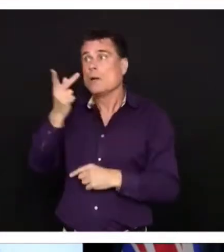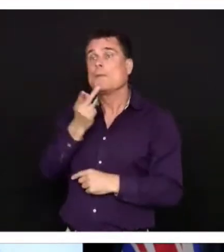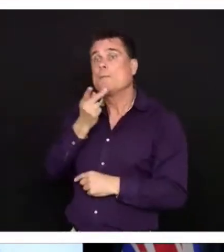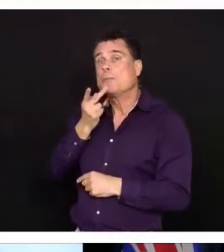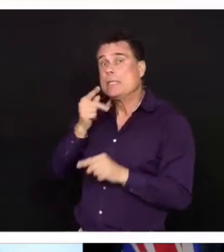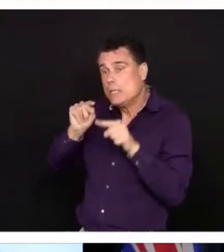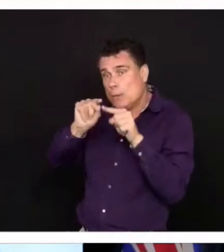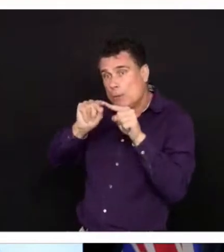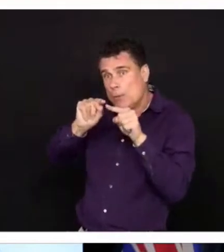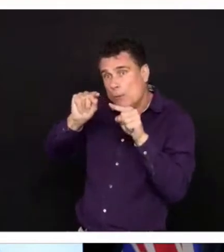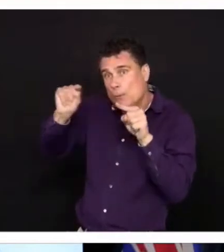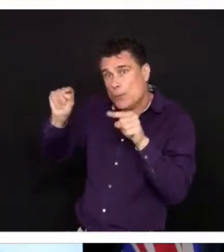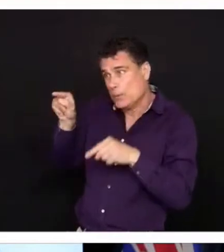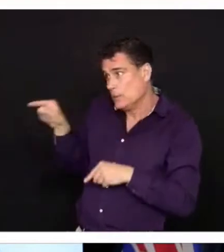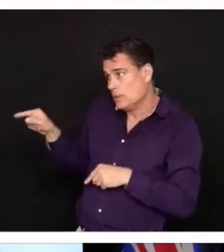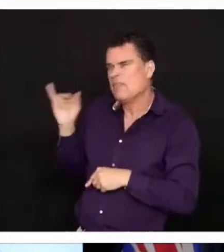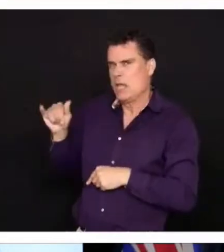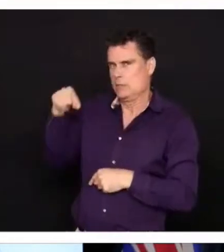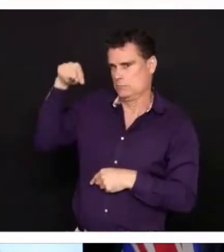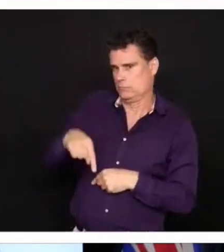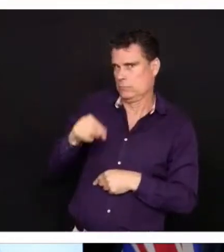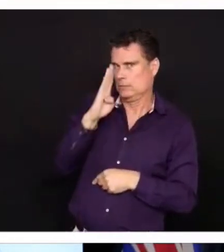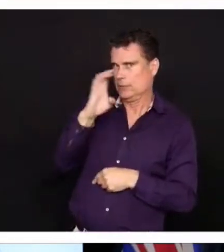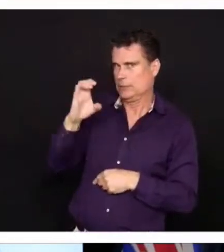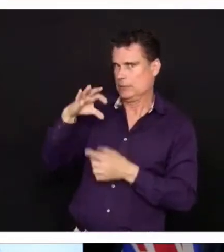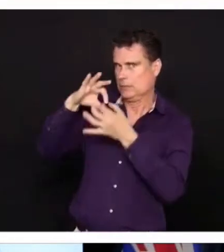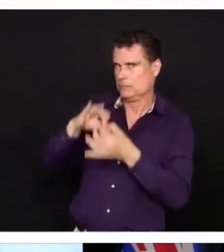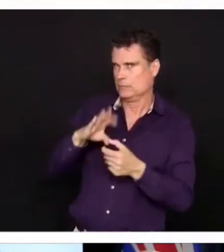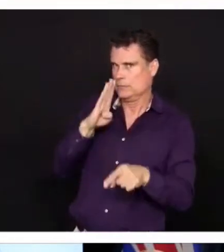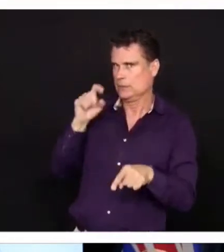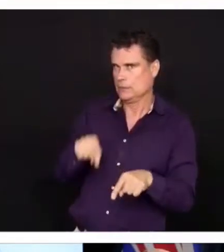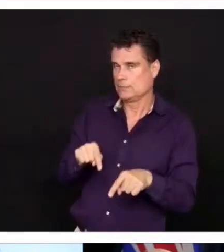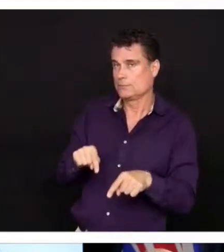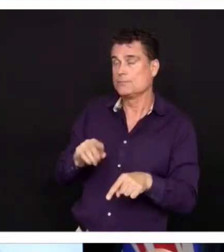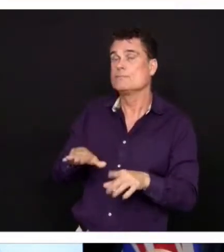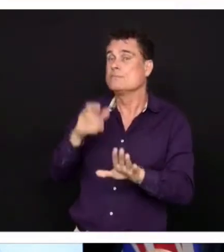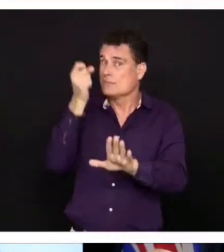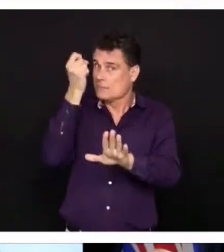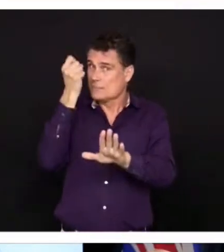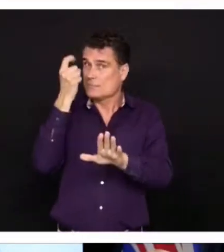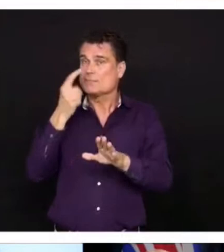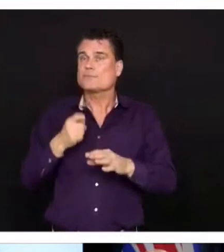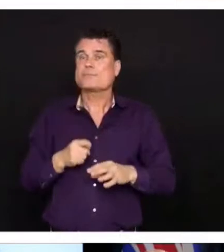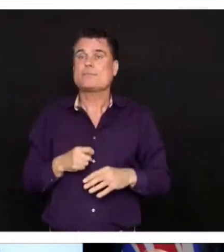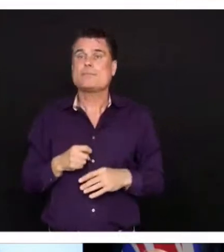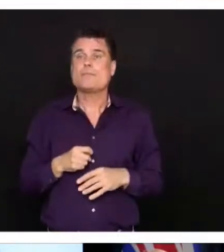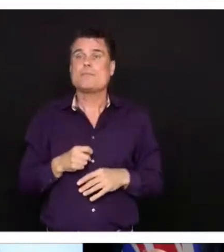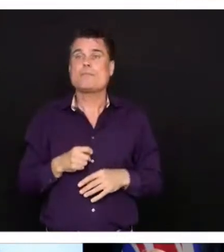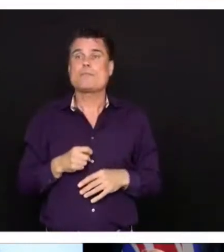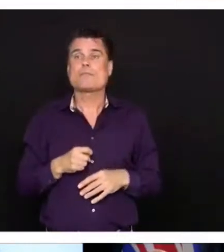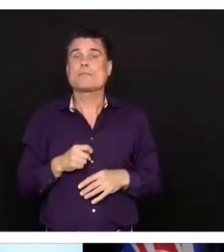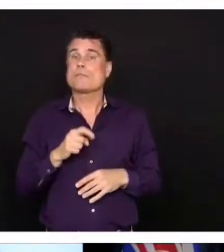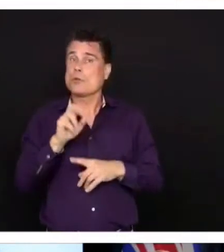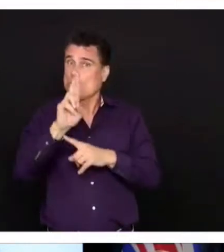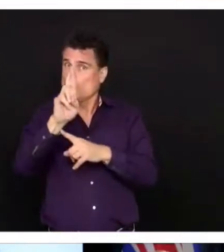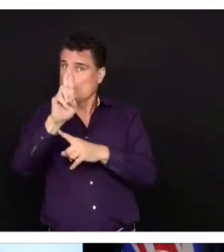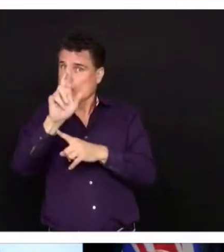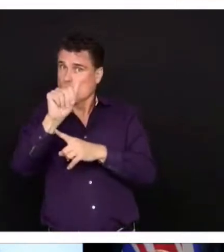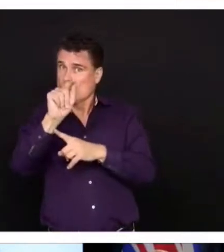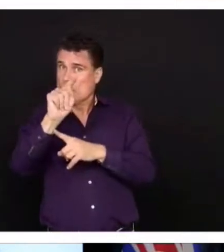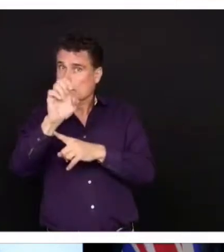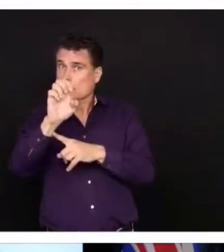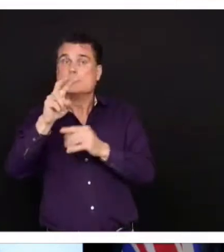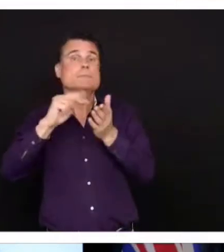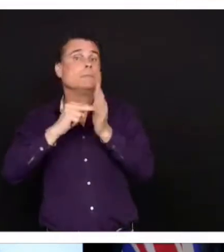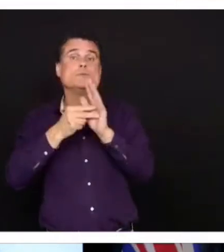per million population. And we pulled everybody back because we know things were timed at different times around the world. But